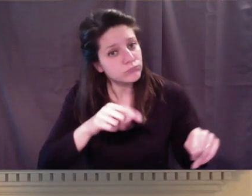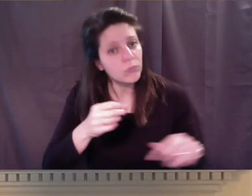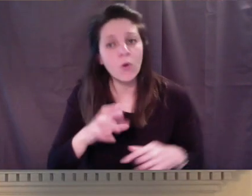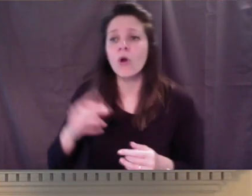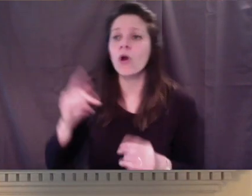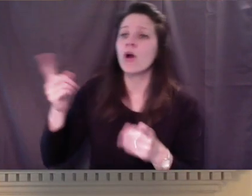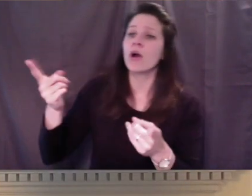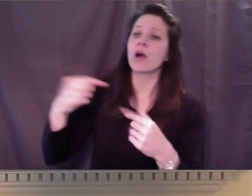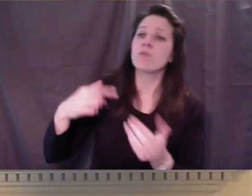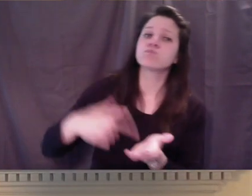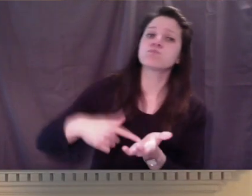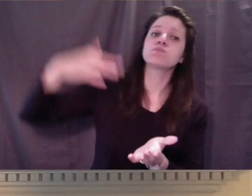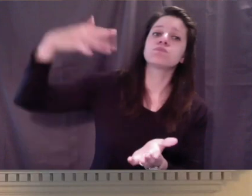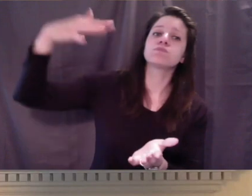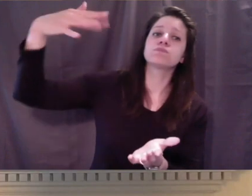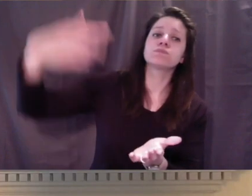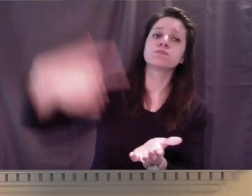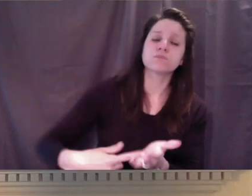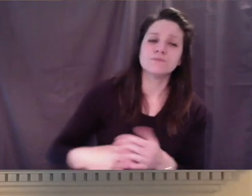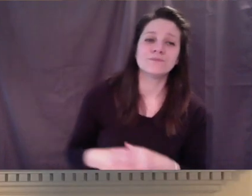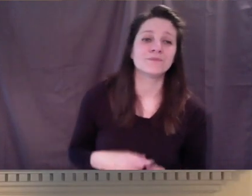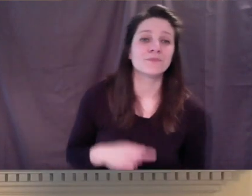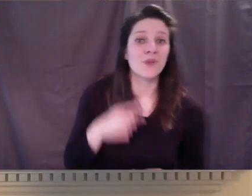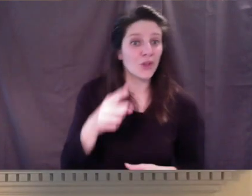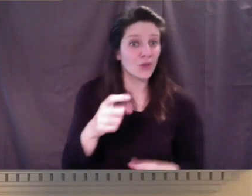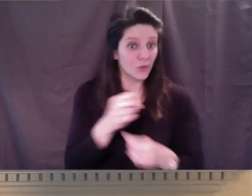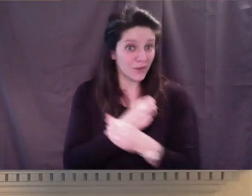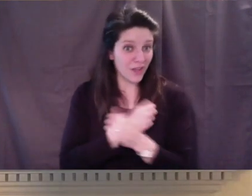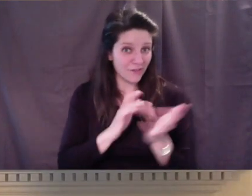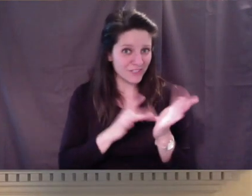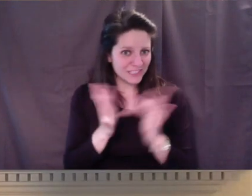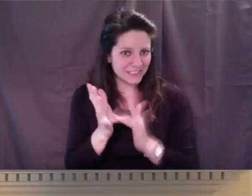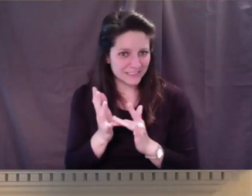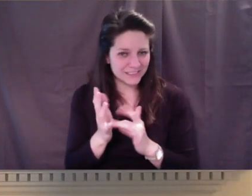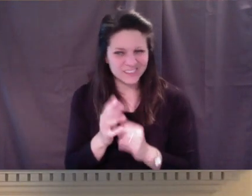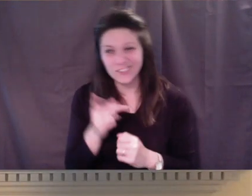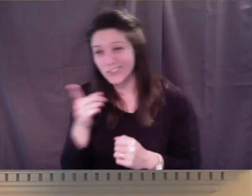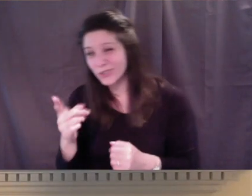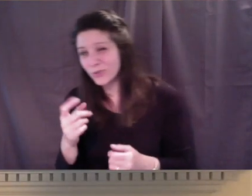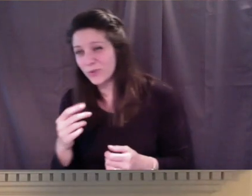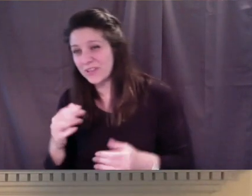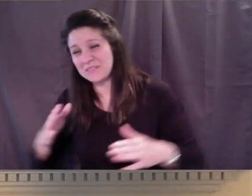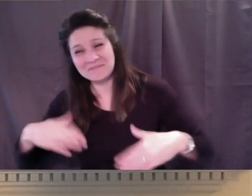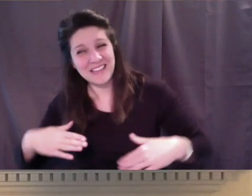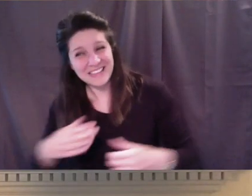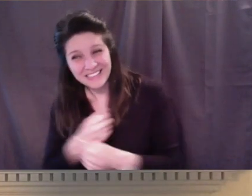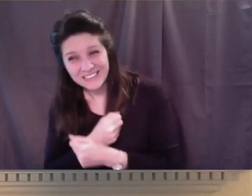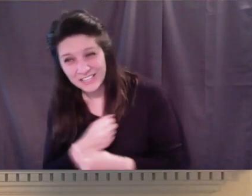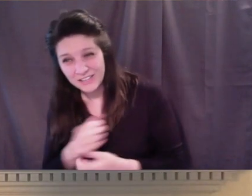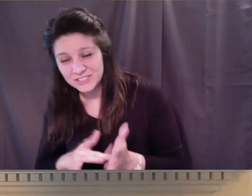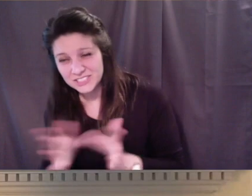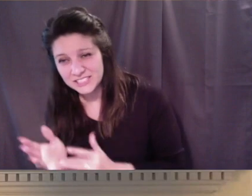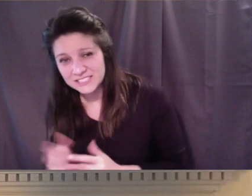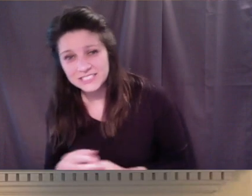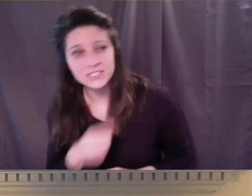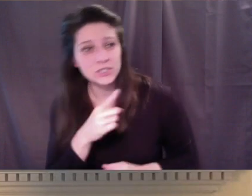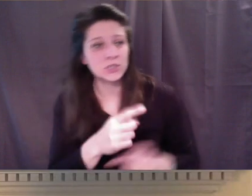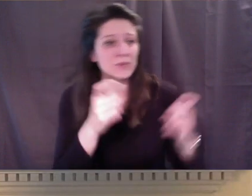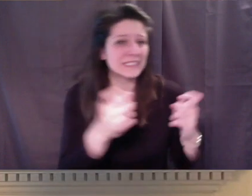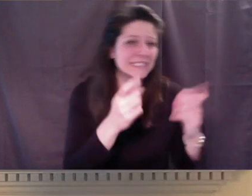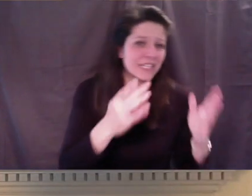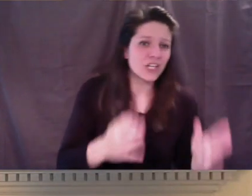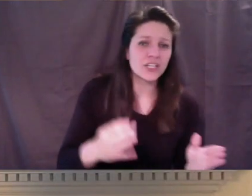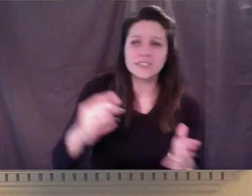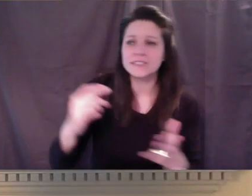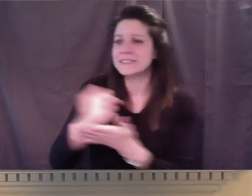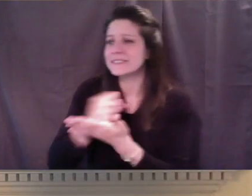and unworthy, you who come often and you who have stayed away. Come, you who love Jesus and you who